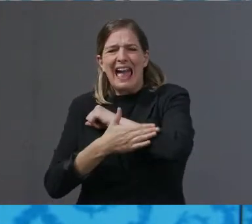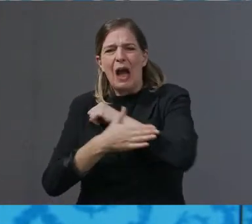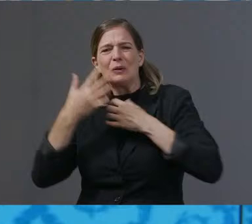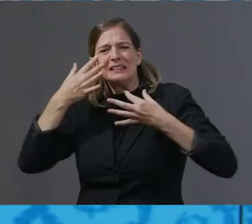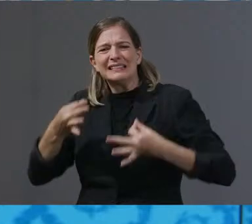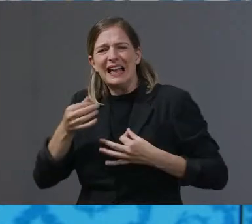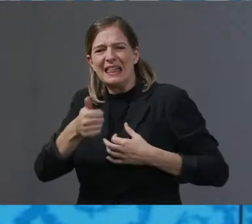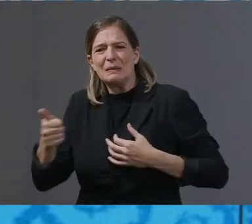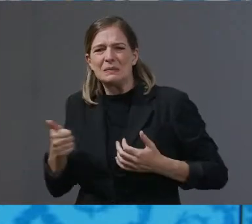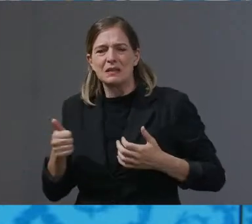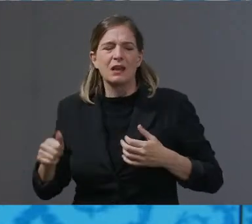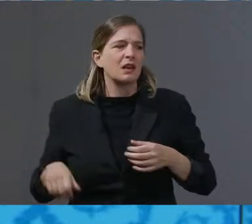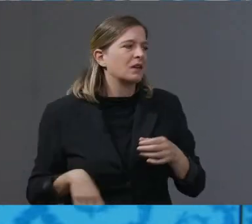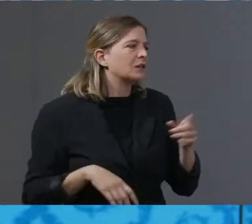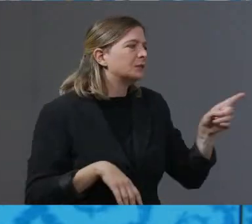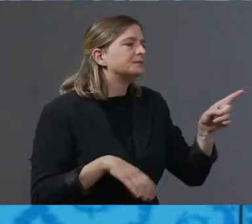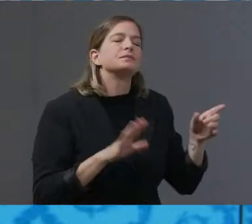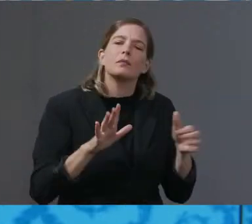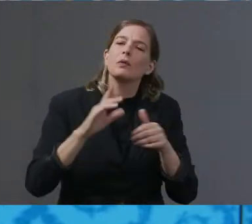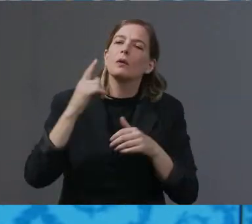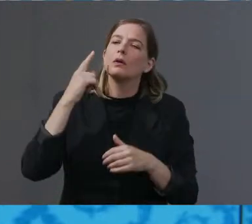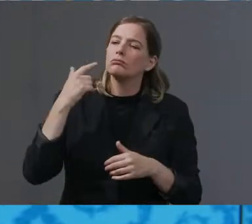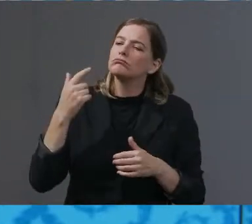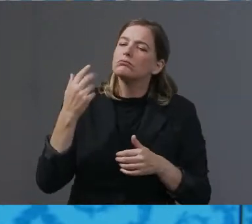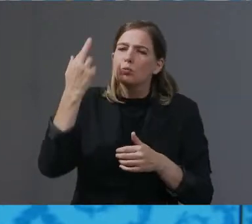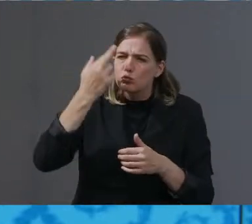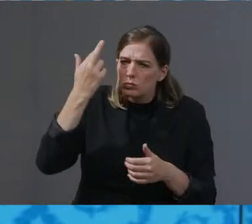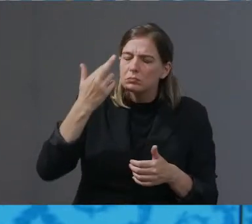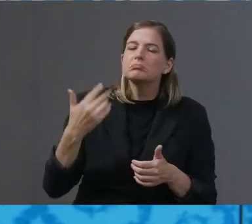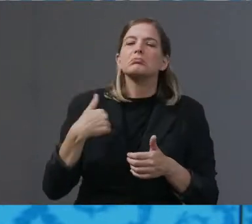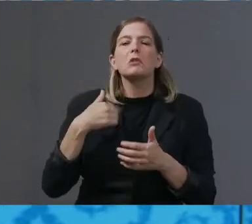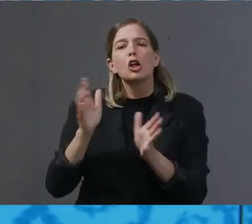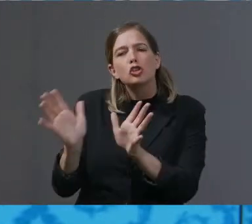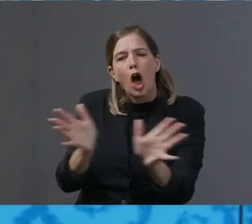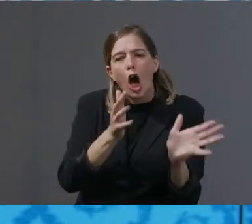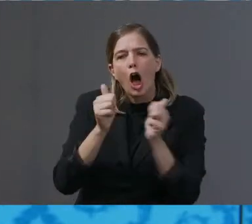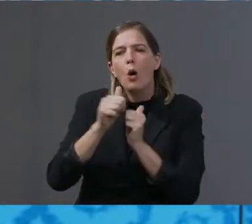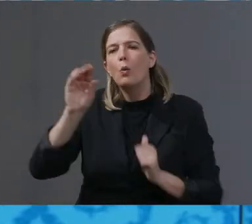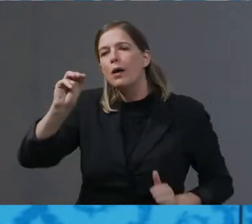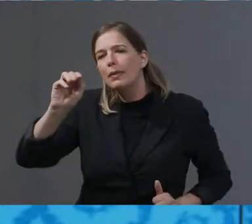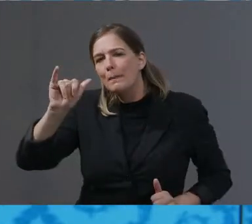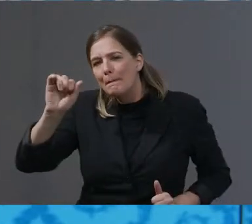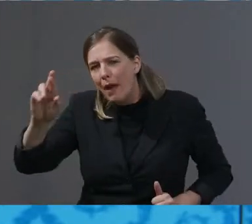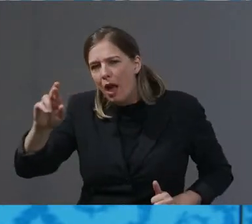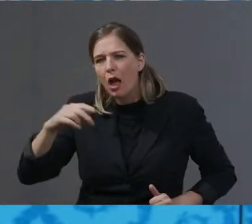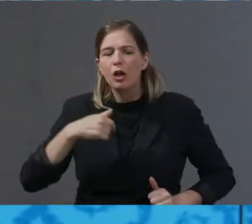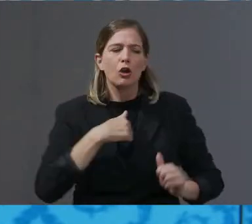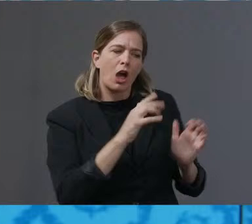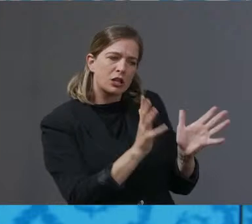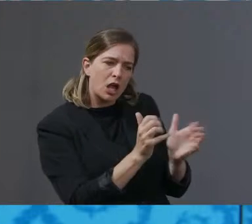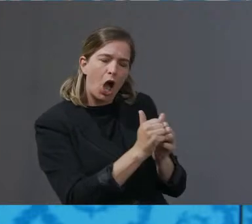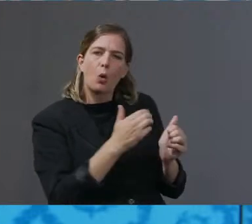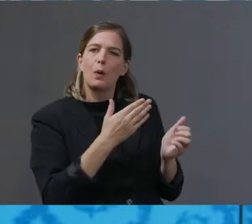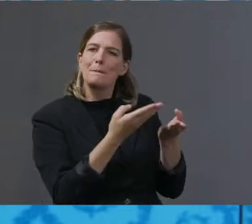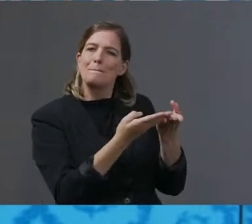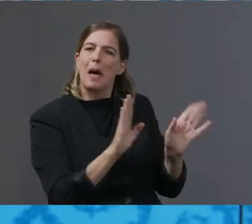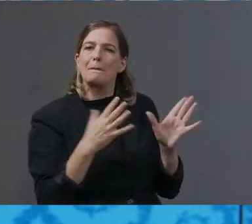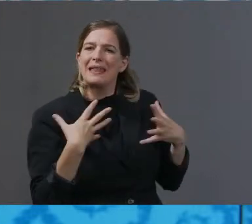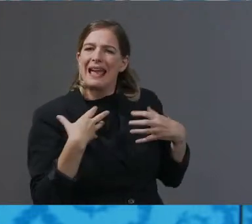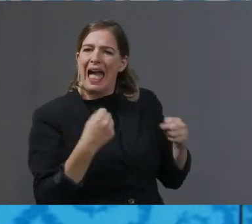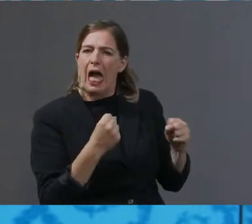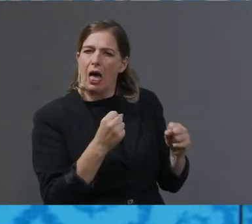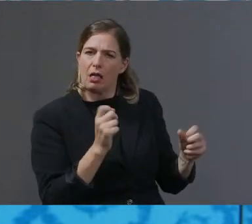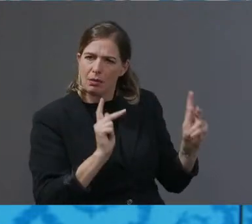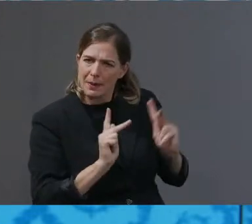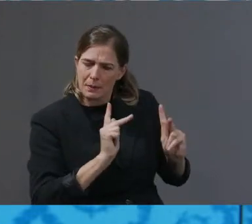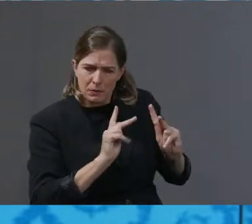mayors, talking with my team, my public health team as well, is how do